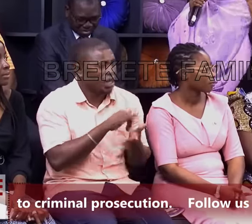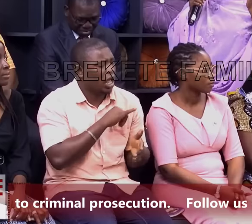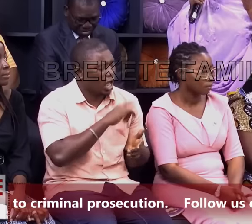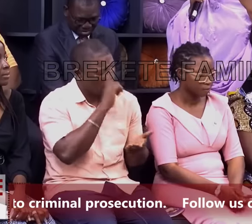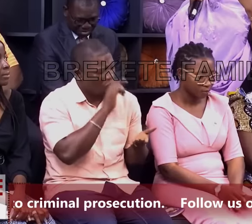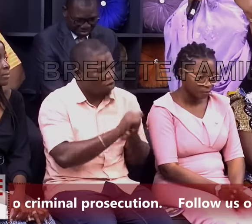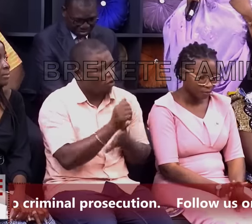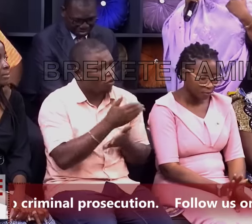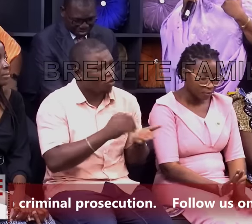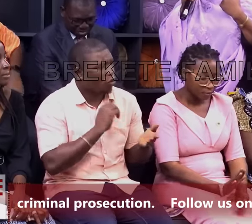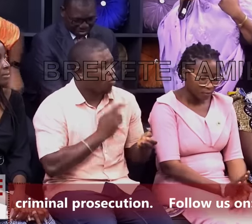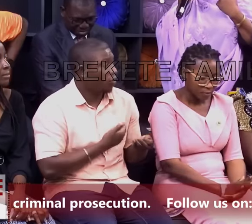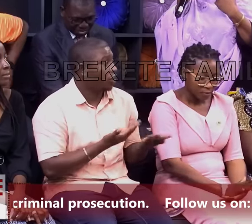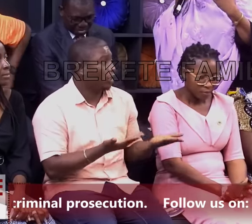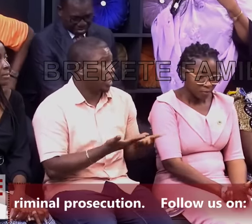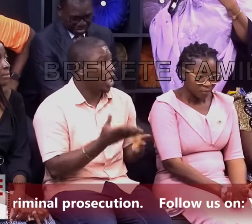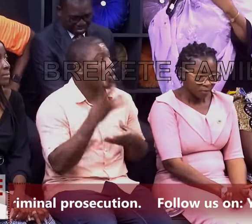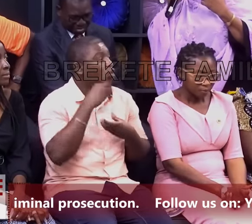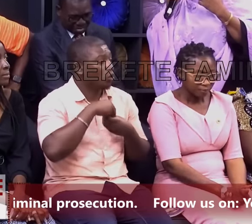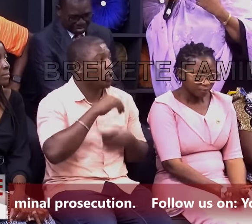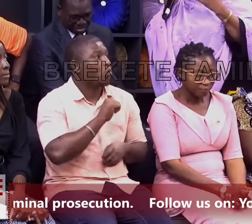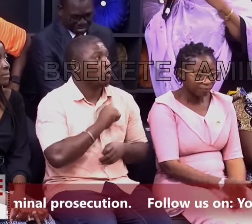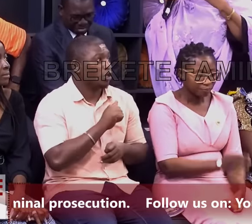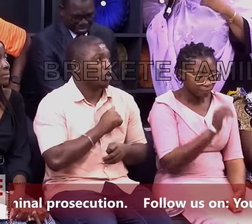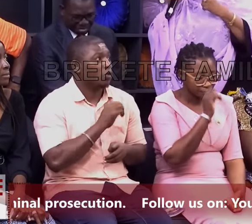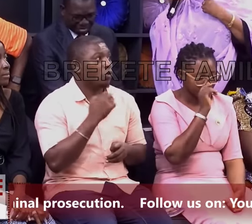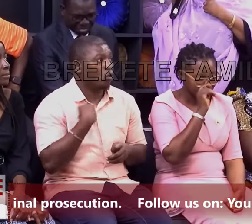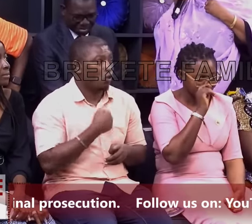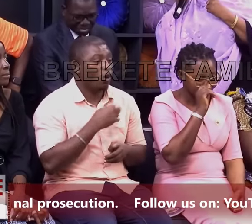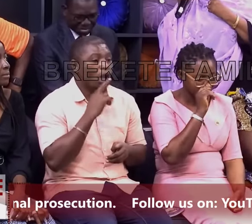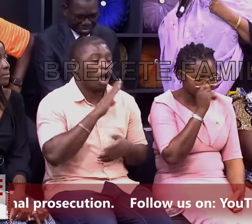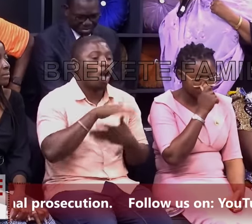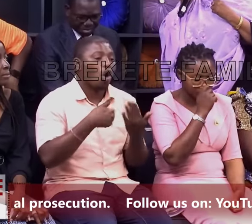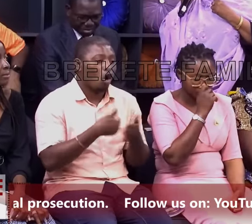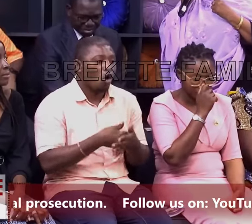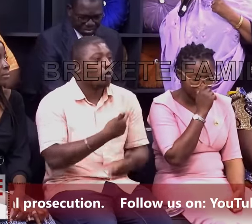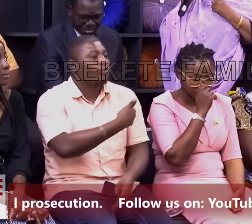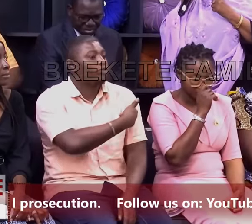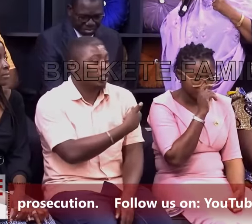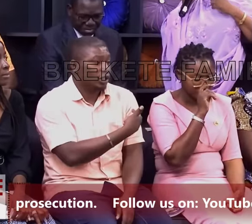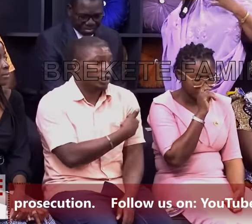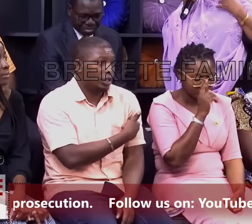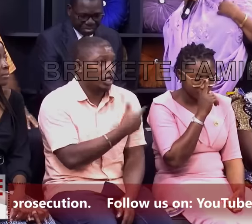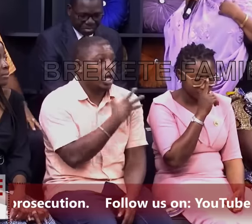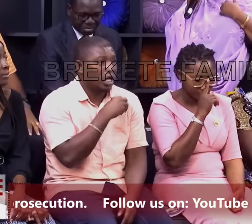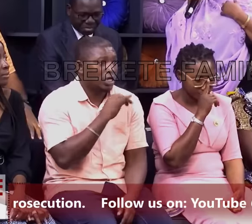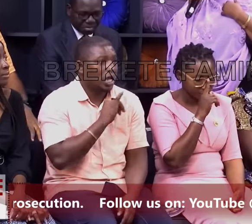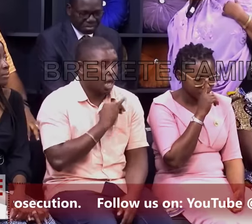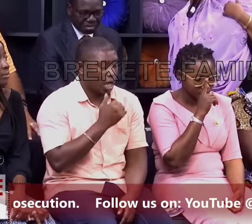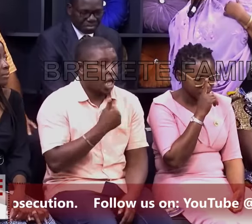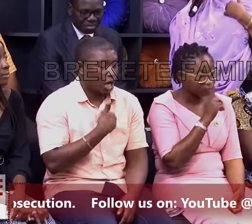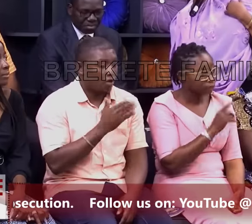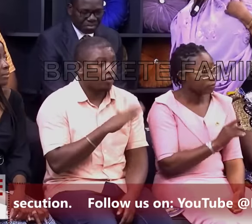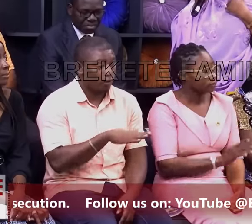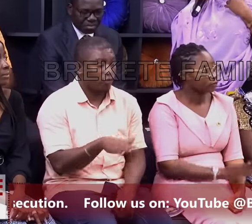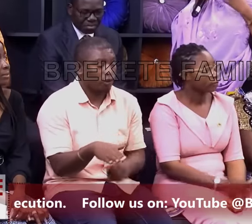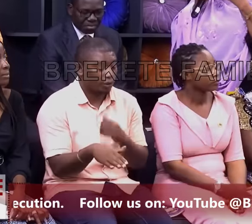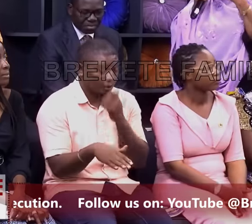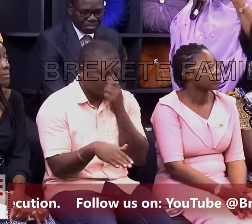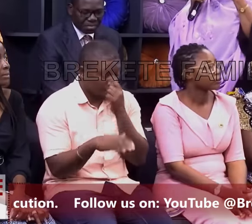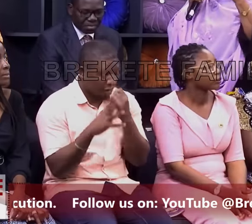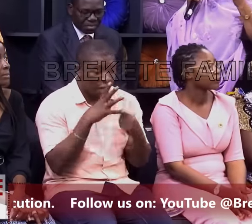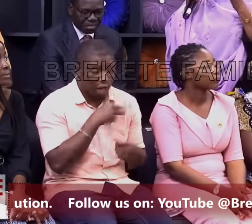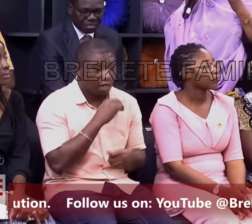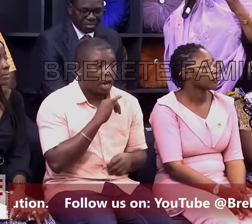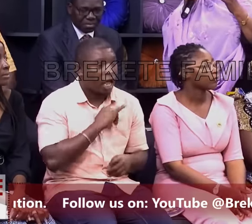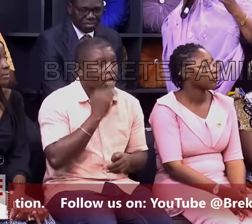some of us here including myself we are all vaccinated with oral polio vaccine and I have children and